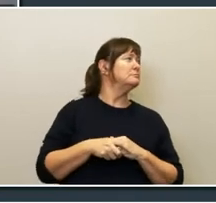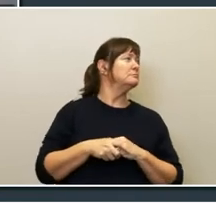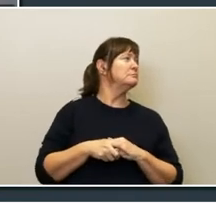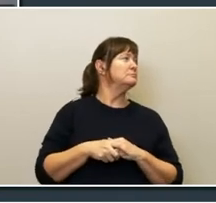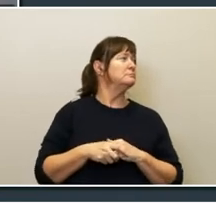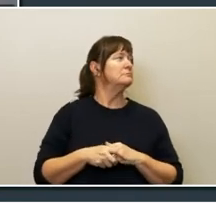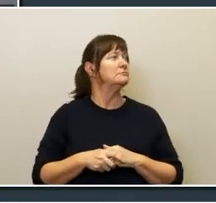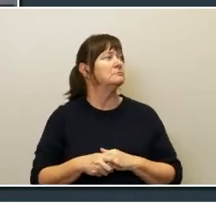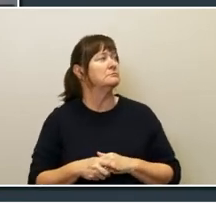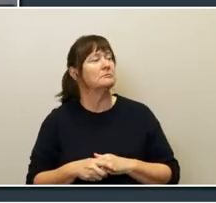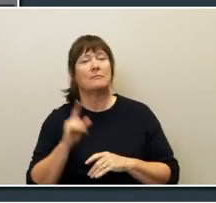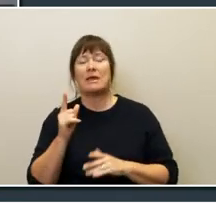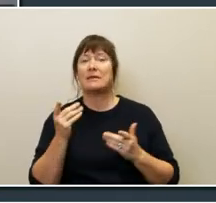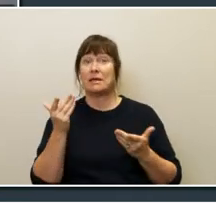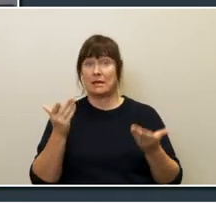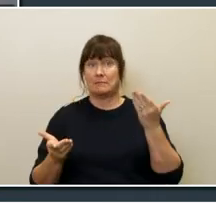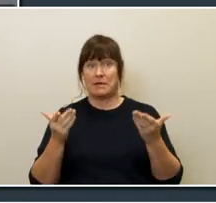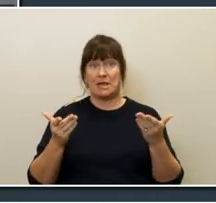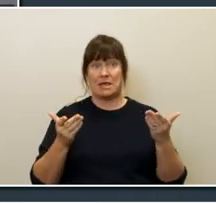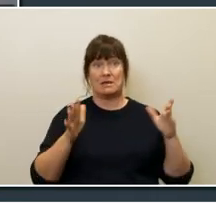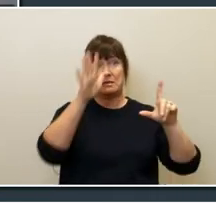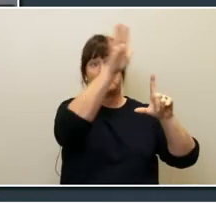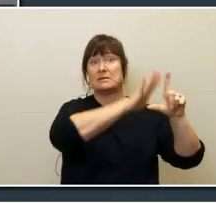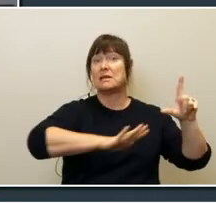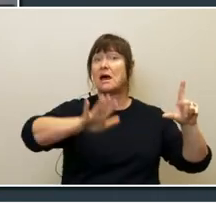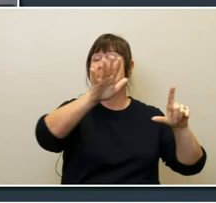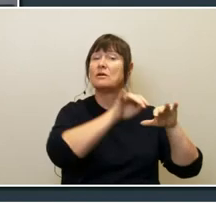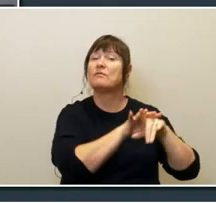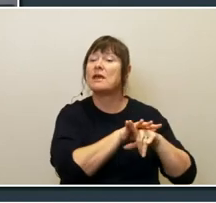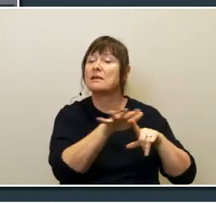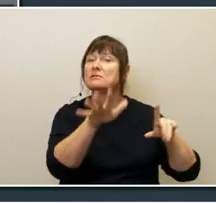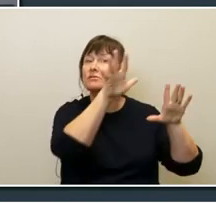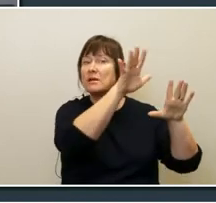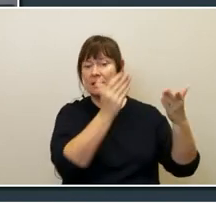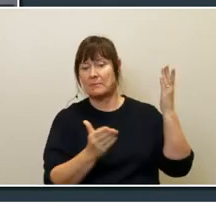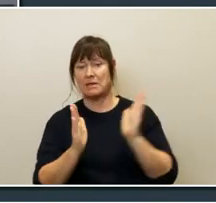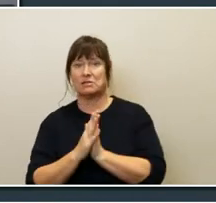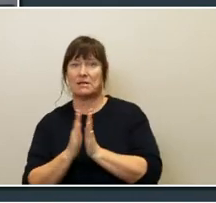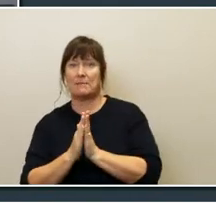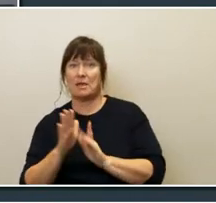It shows a big comparison between the estuary size and Napier overall.